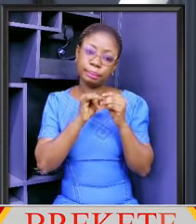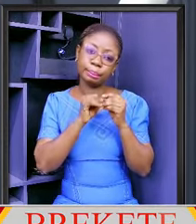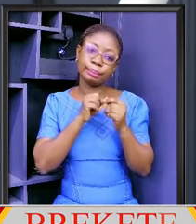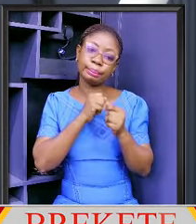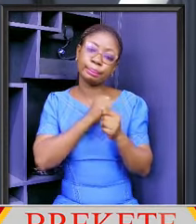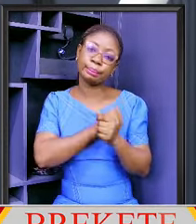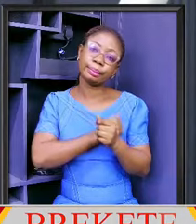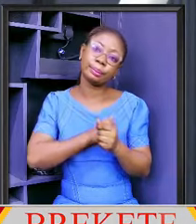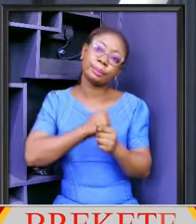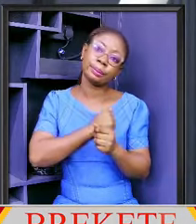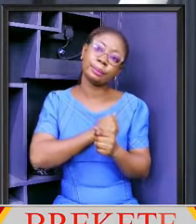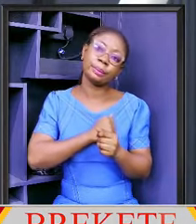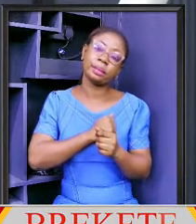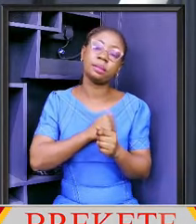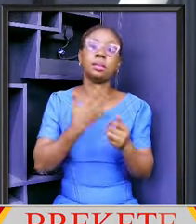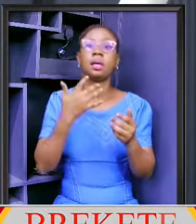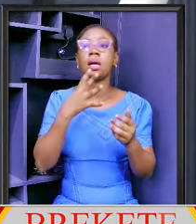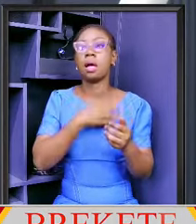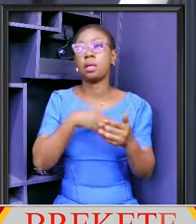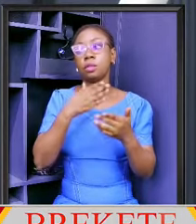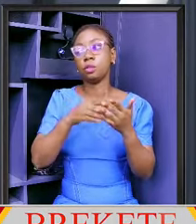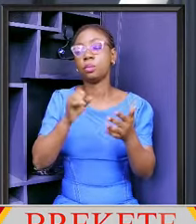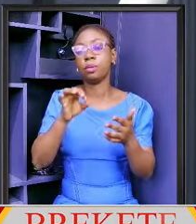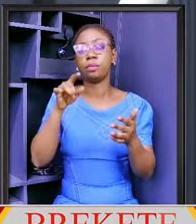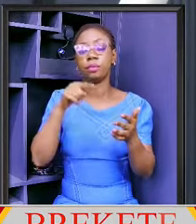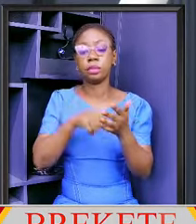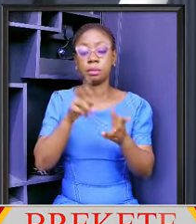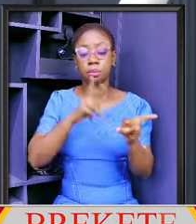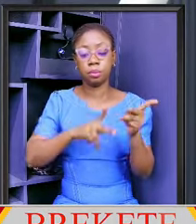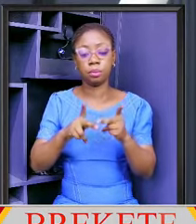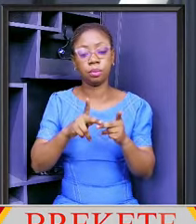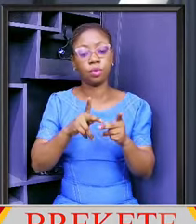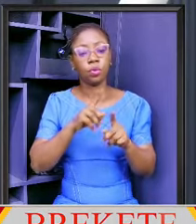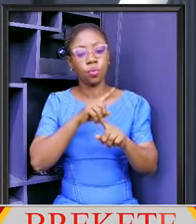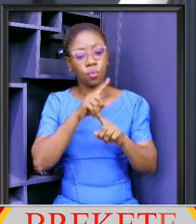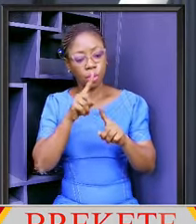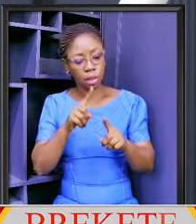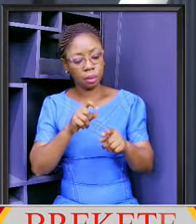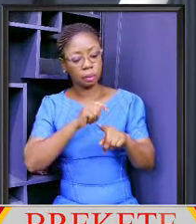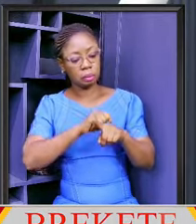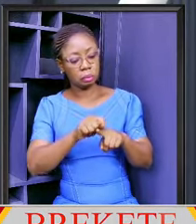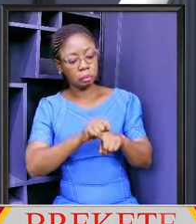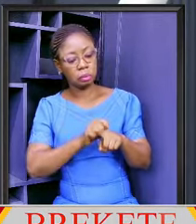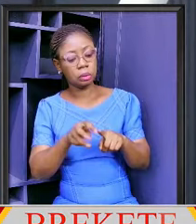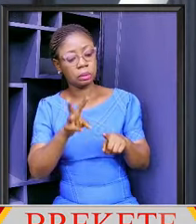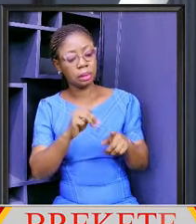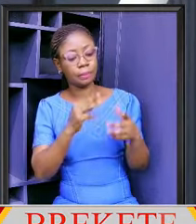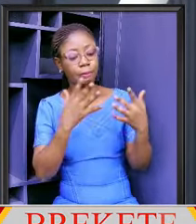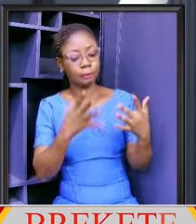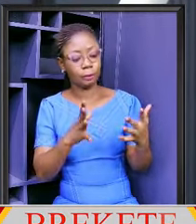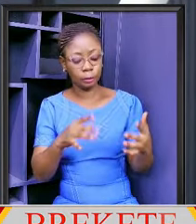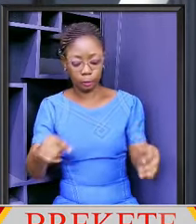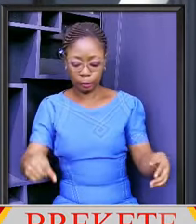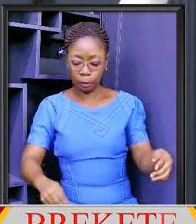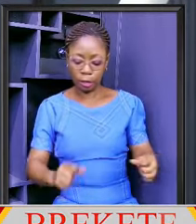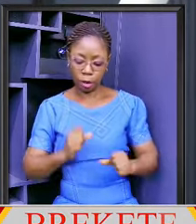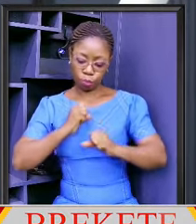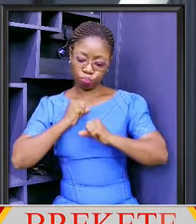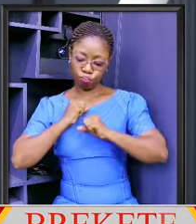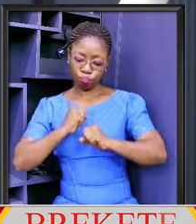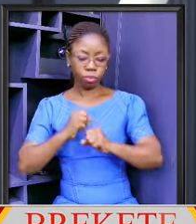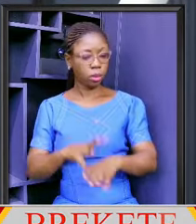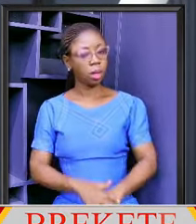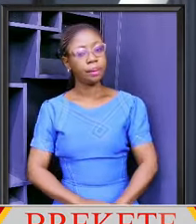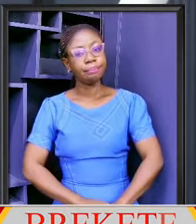of these people, if by the time you train them finish, their legs strong small. They